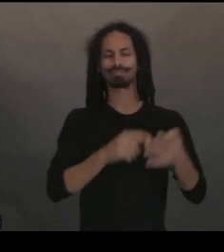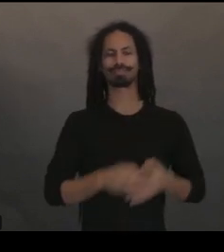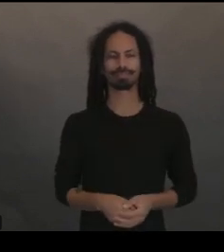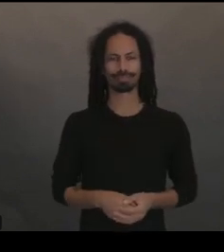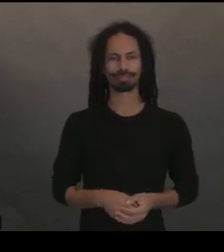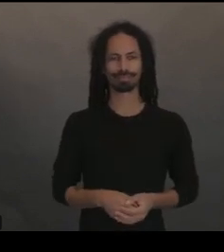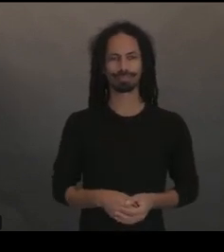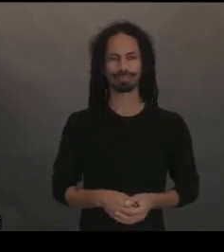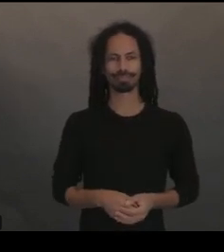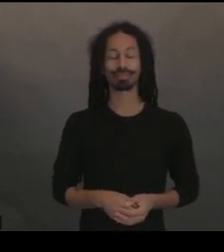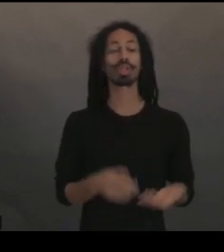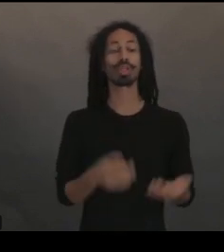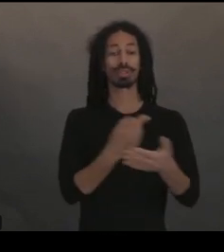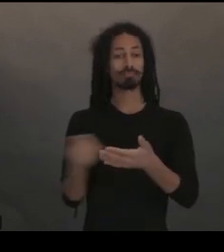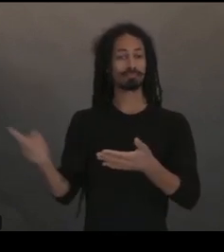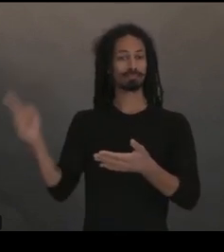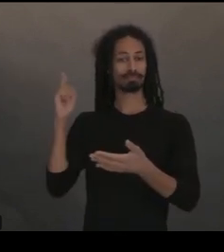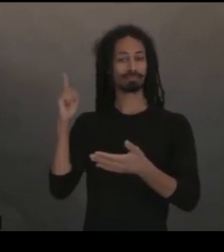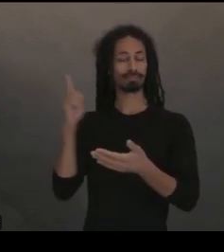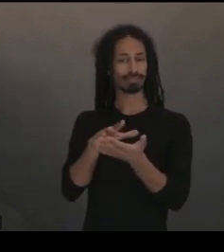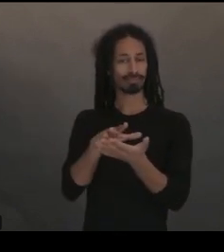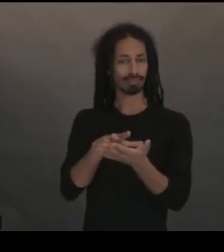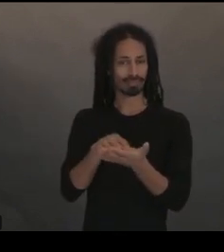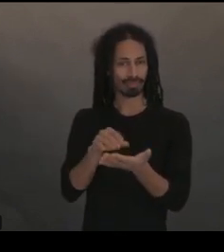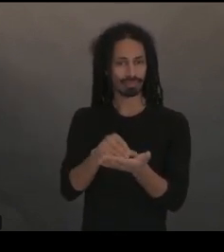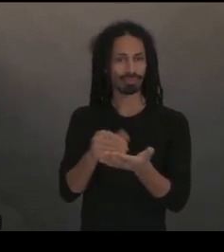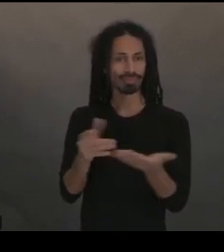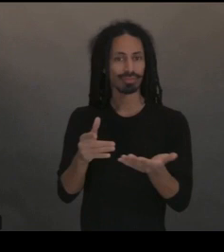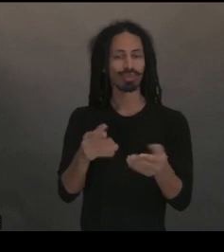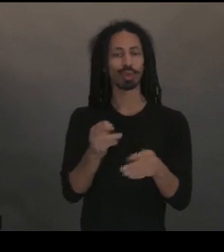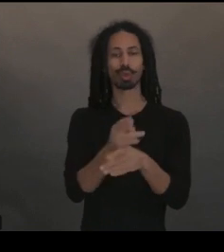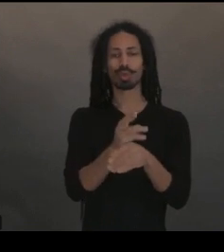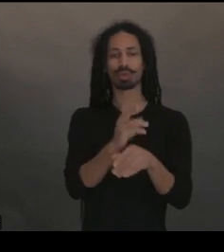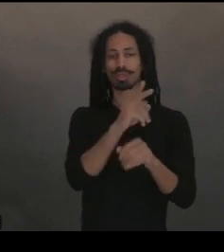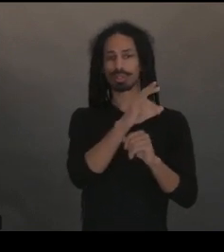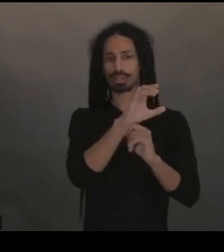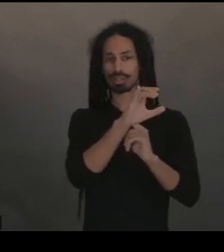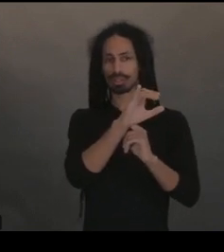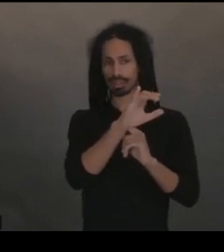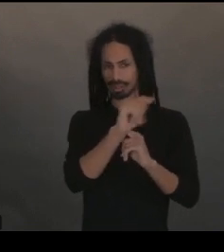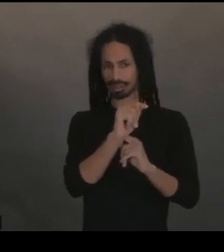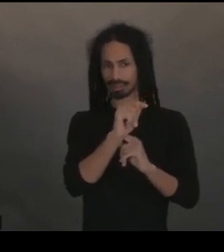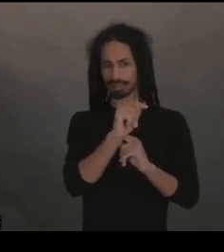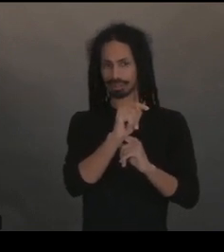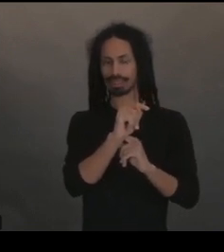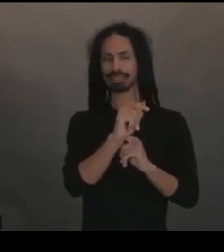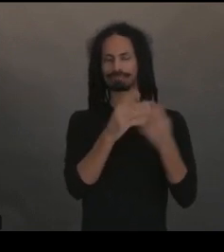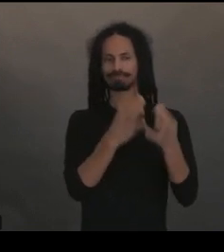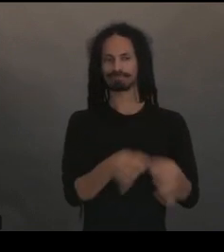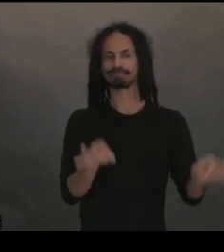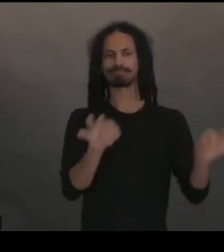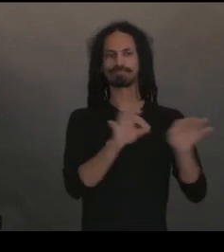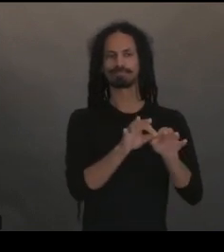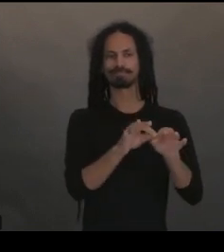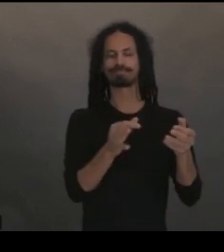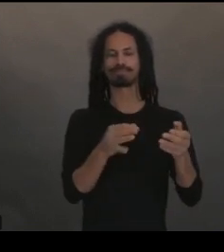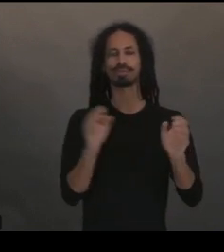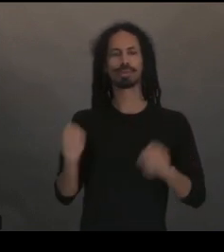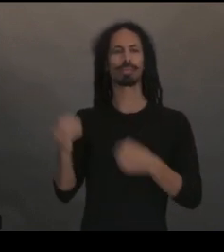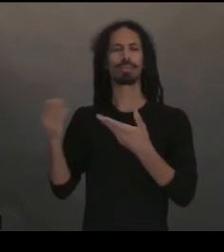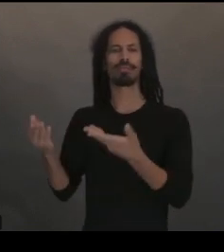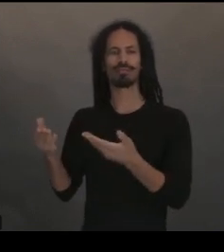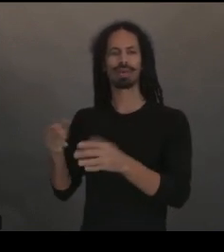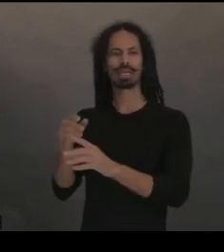So last week we learned that citing your sources is important because it allows you to give credit to other people's